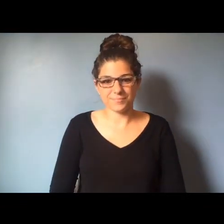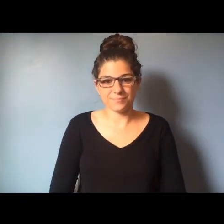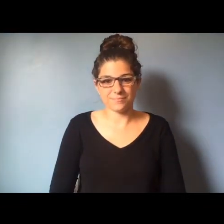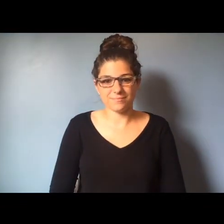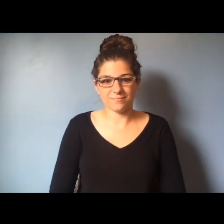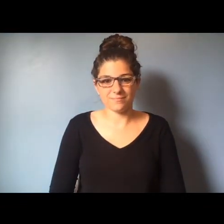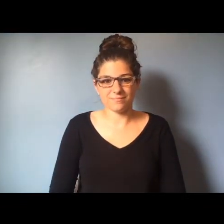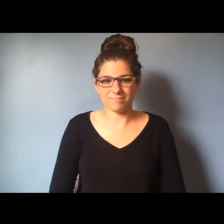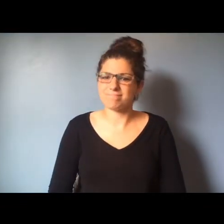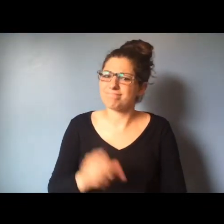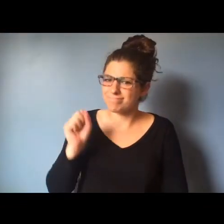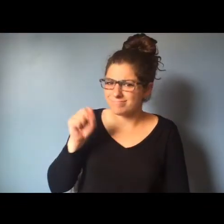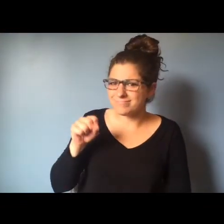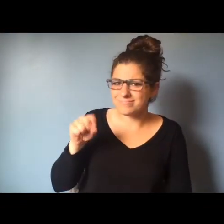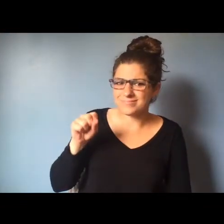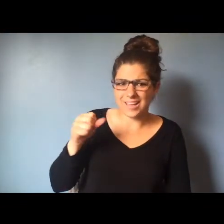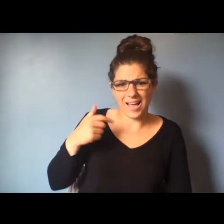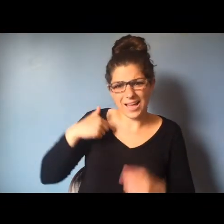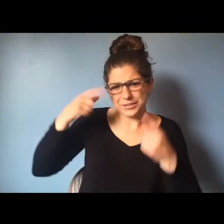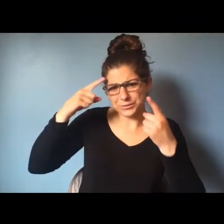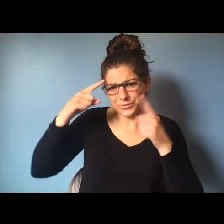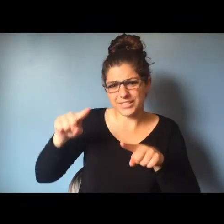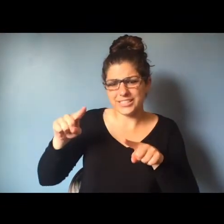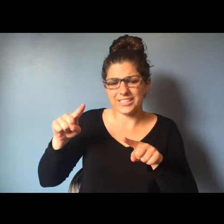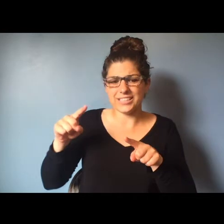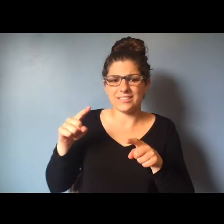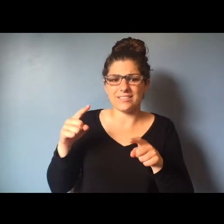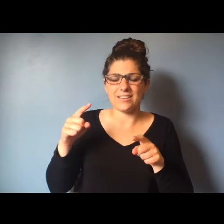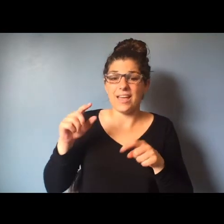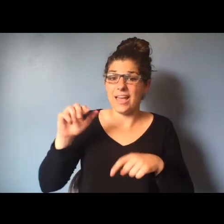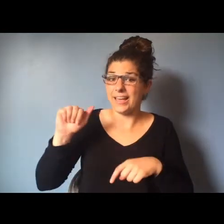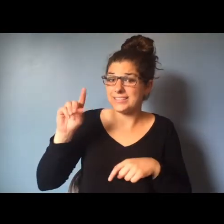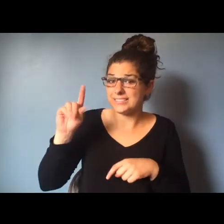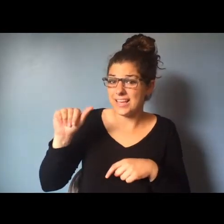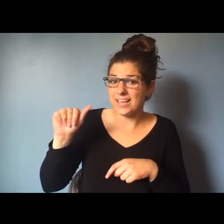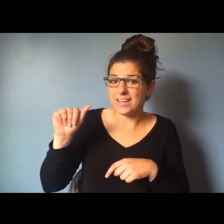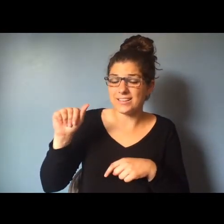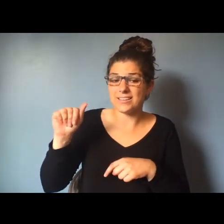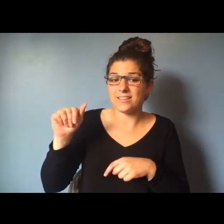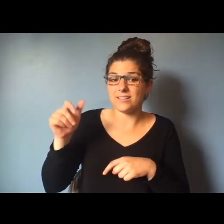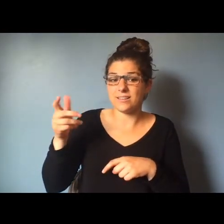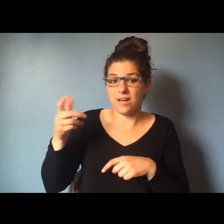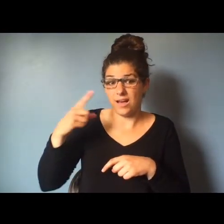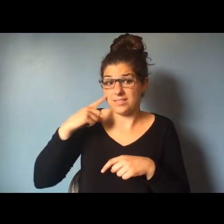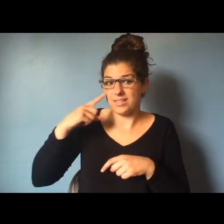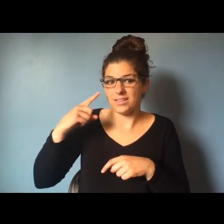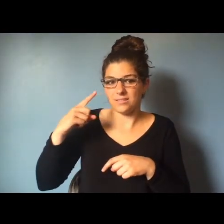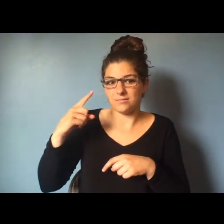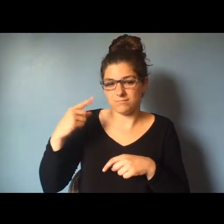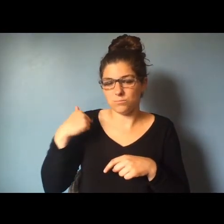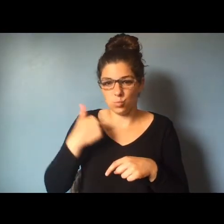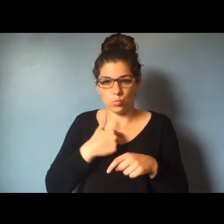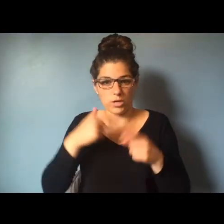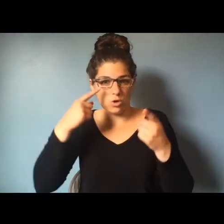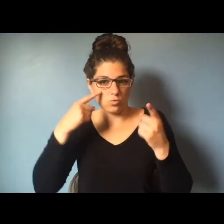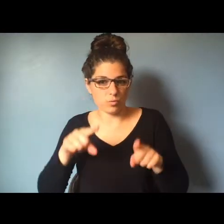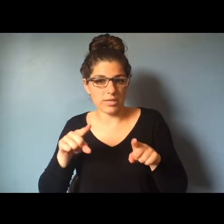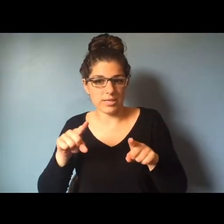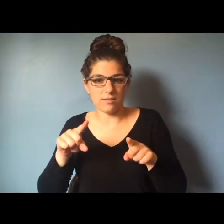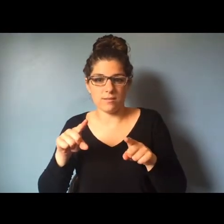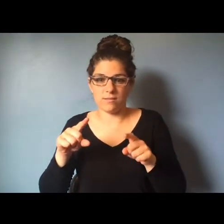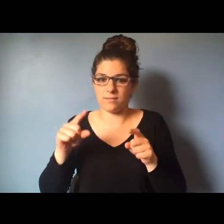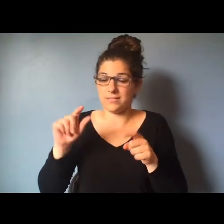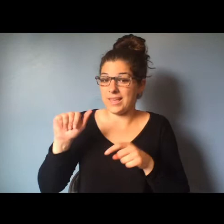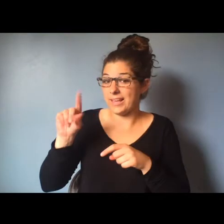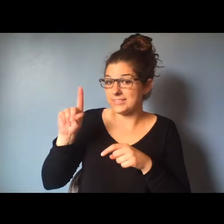Yeah, I mean, I would agree. As much as the ADA, I think that we can agree that as much